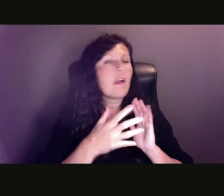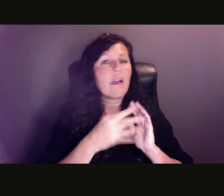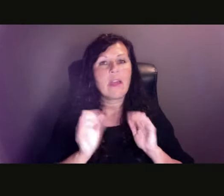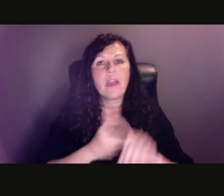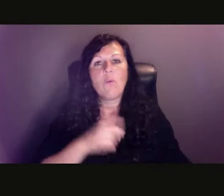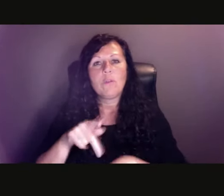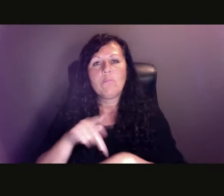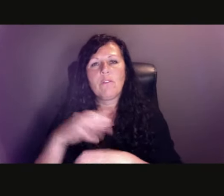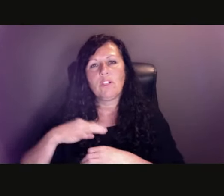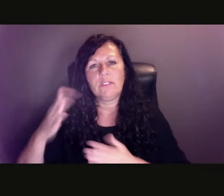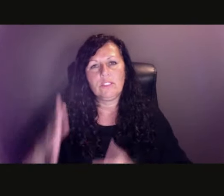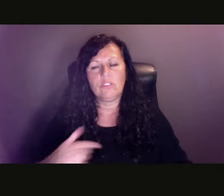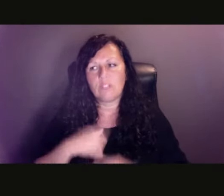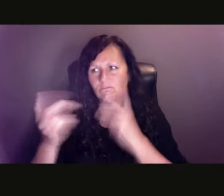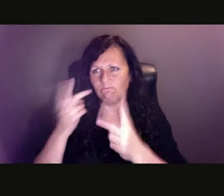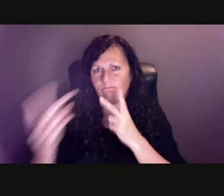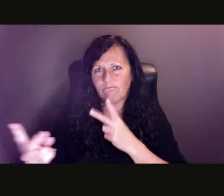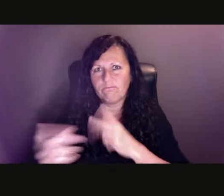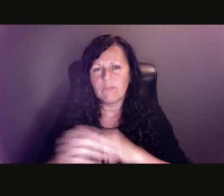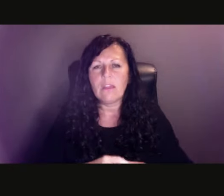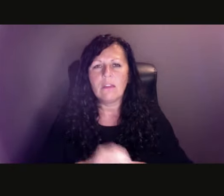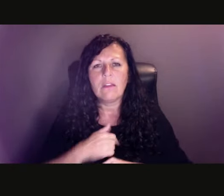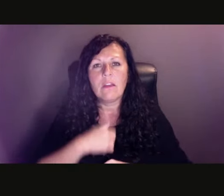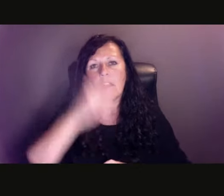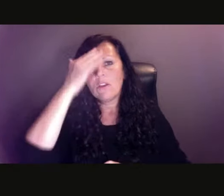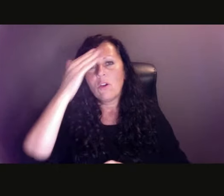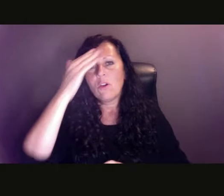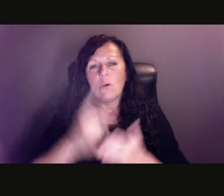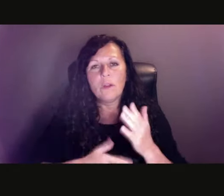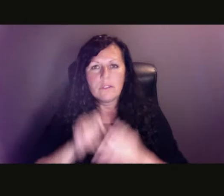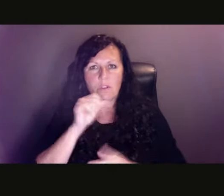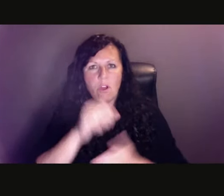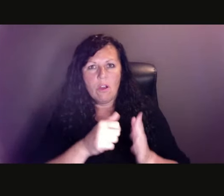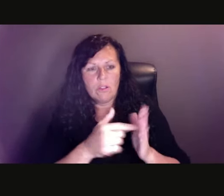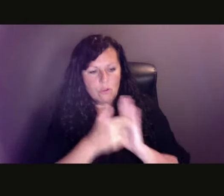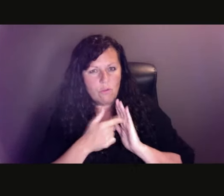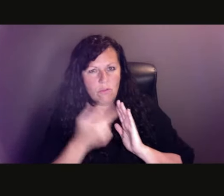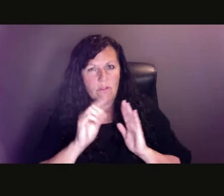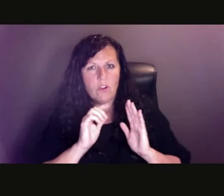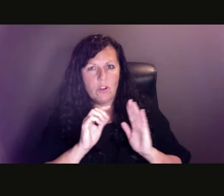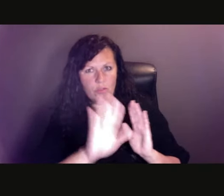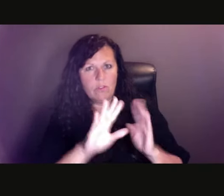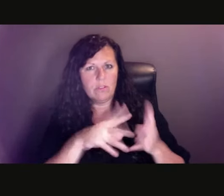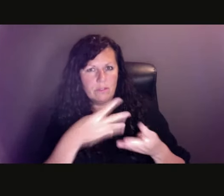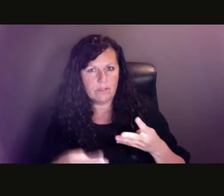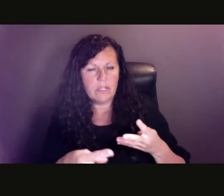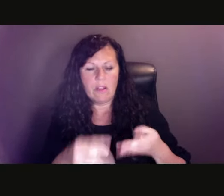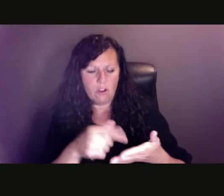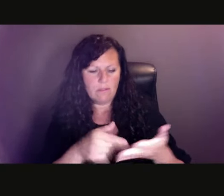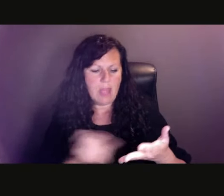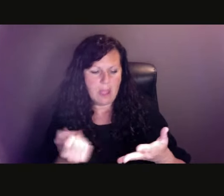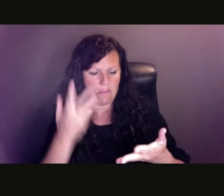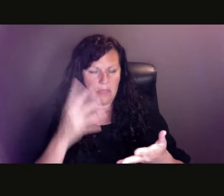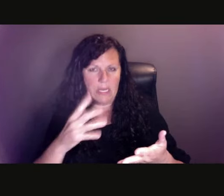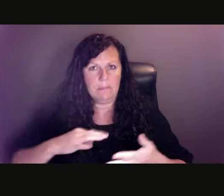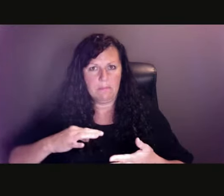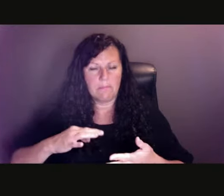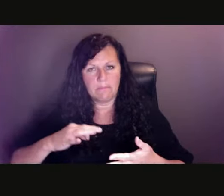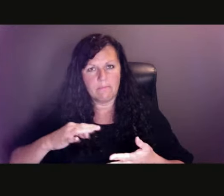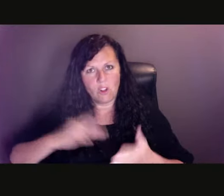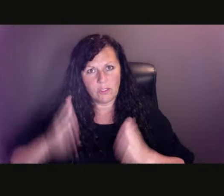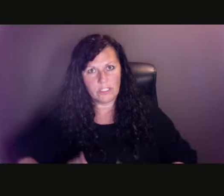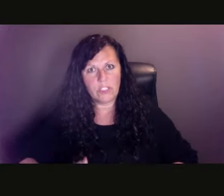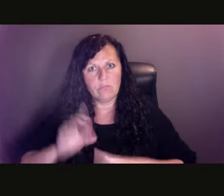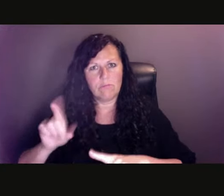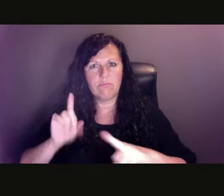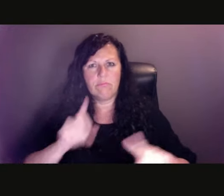volunteers. I know that what's not reflected on the spreadsheets in front of us are the sheer volume of parks volunteers, folks like